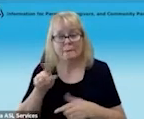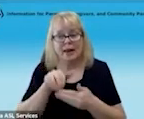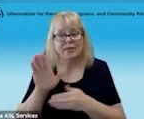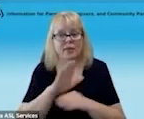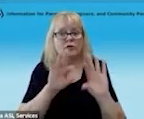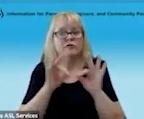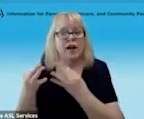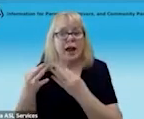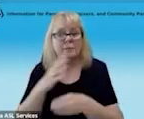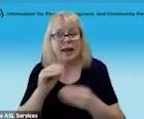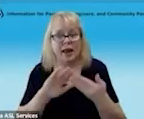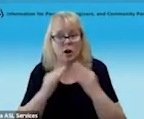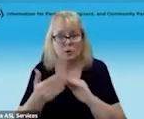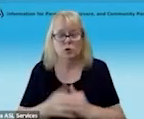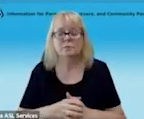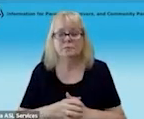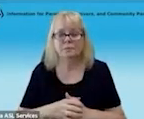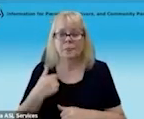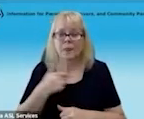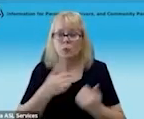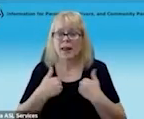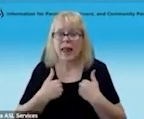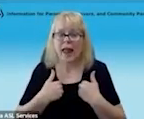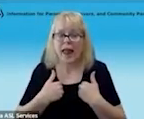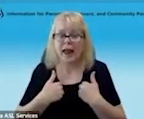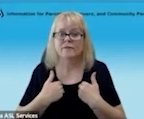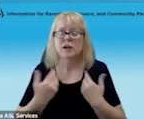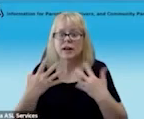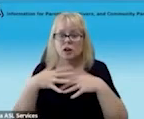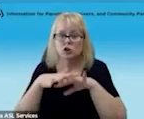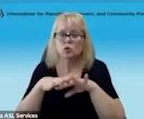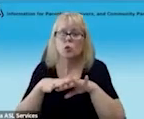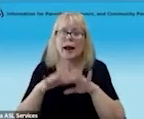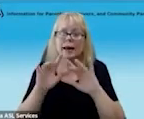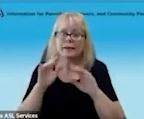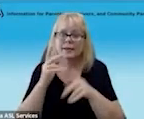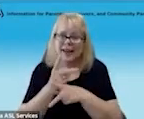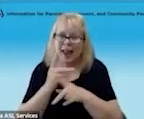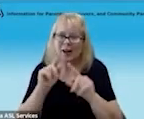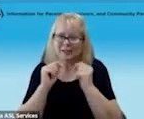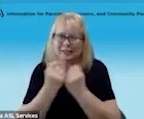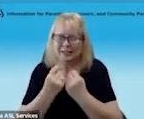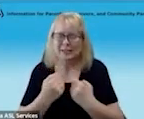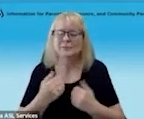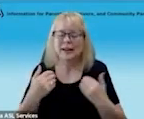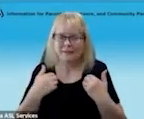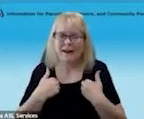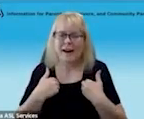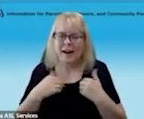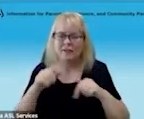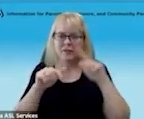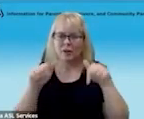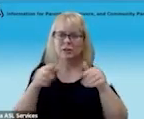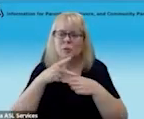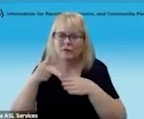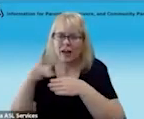of the individual patient or customer owner, we put a lot of emphasis on the community and treating them in the context of their family and